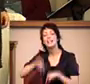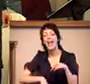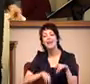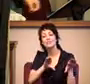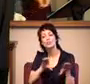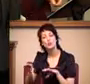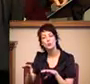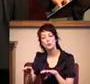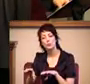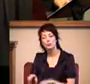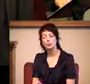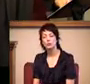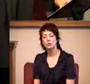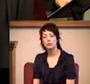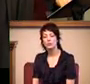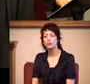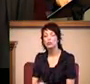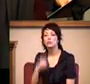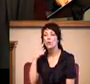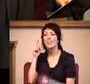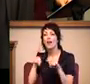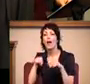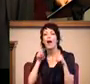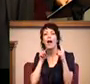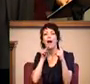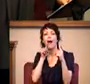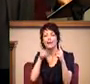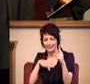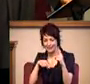Don't underestimate God.